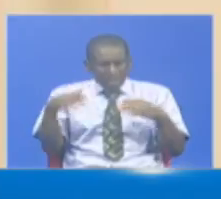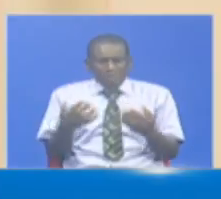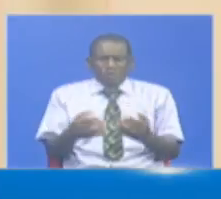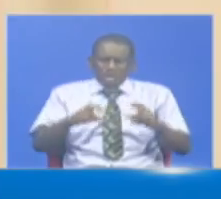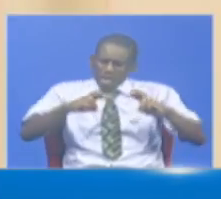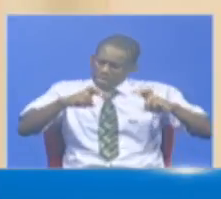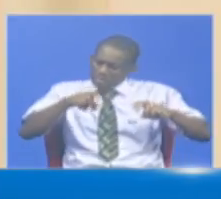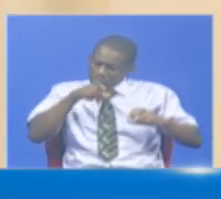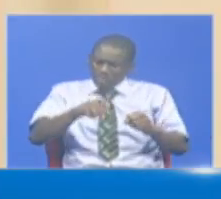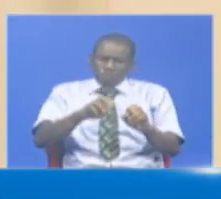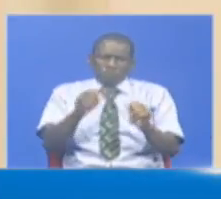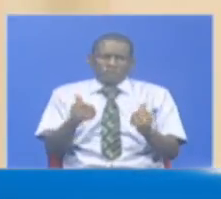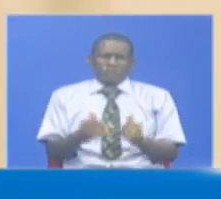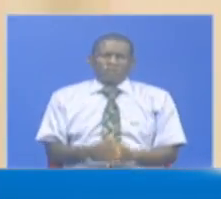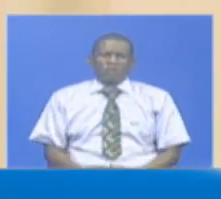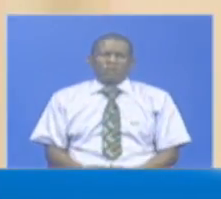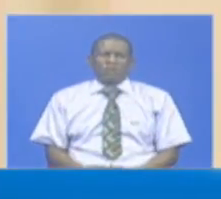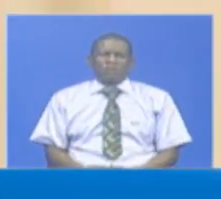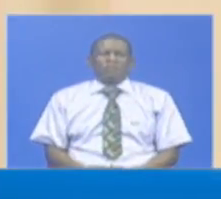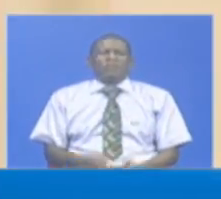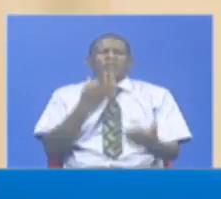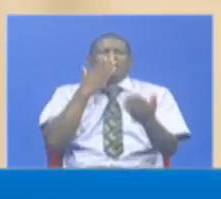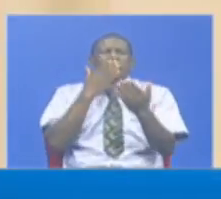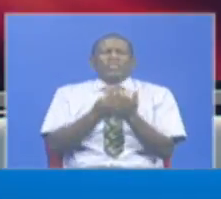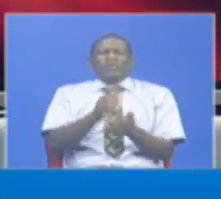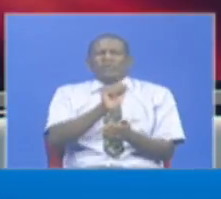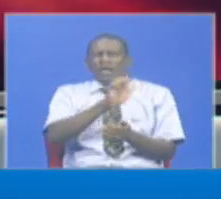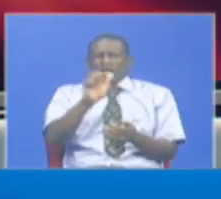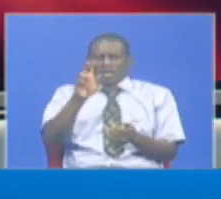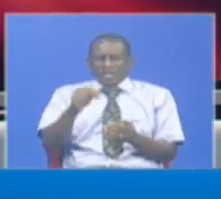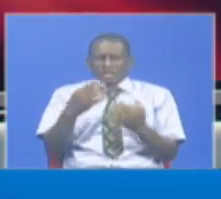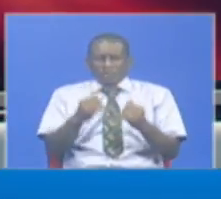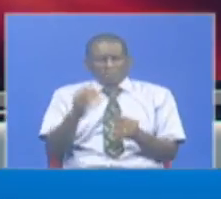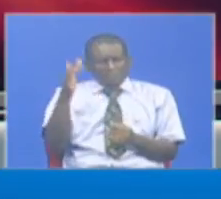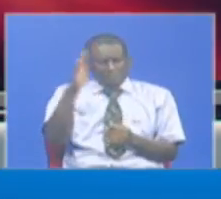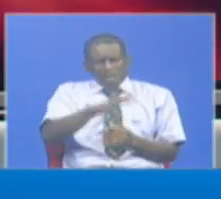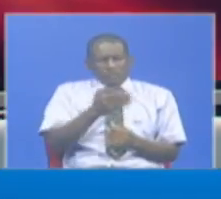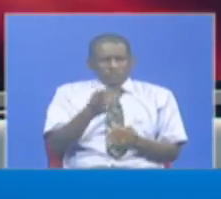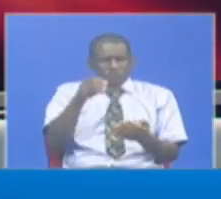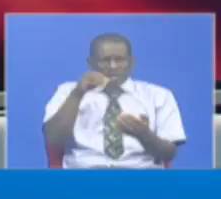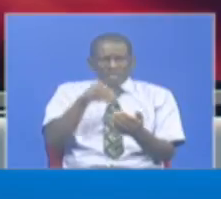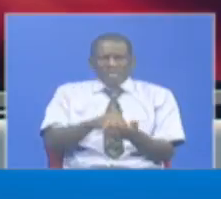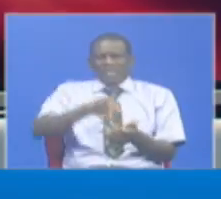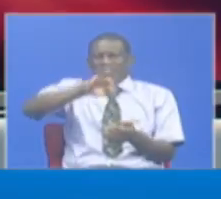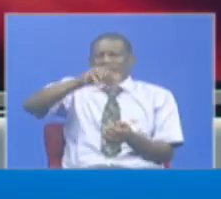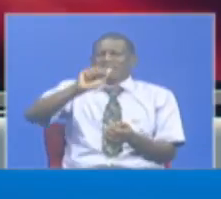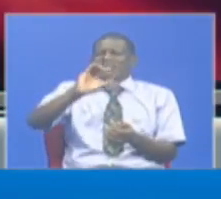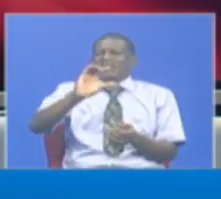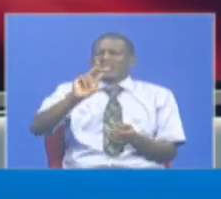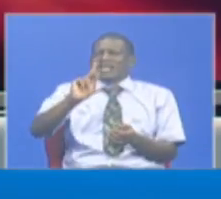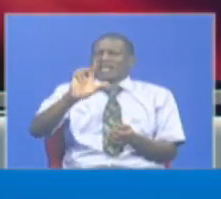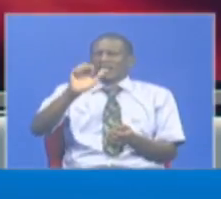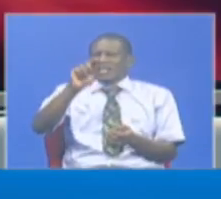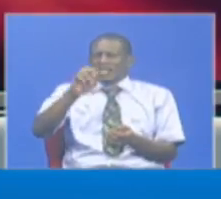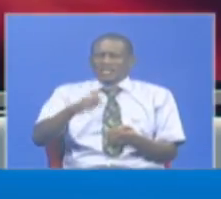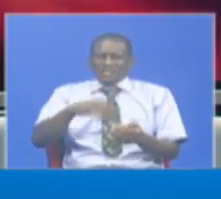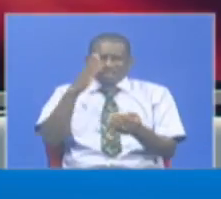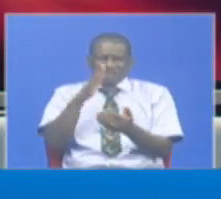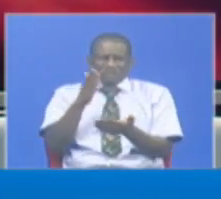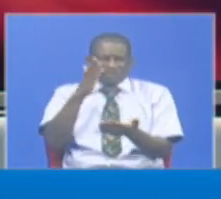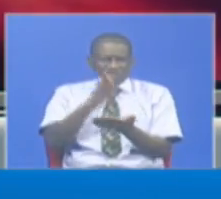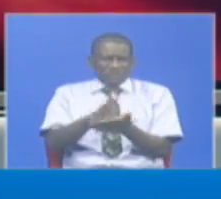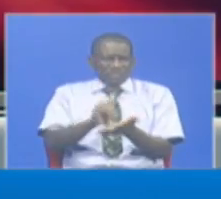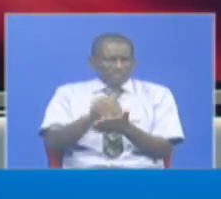urgently. Right, thank you, Alan. And I'll come to you now, Jacqueline. The fact that we know that also